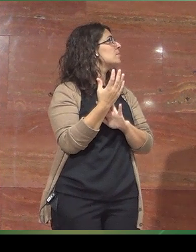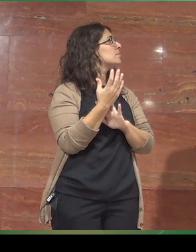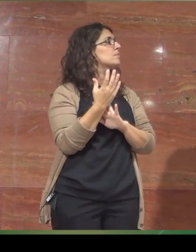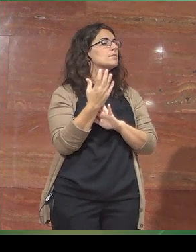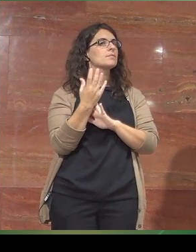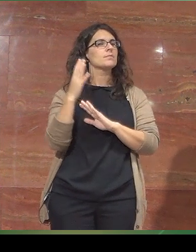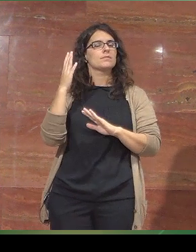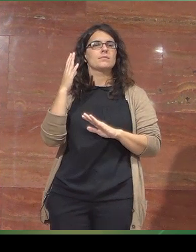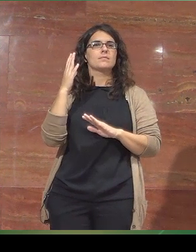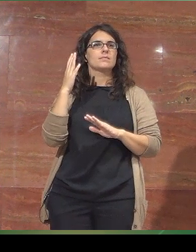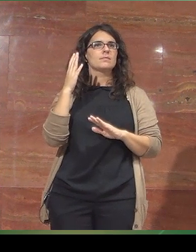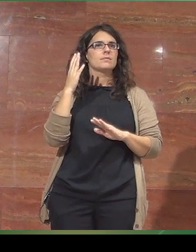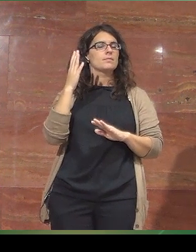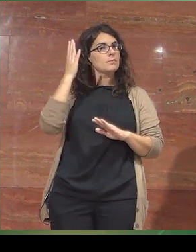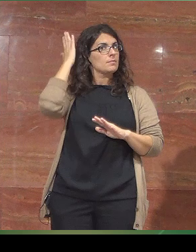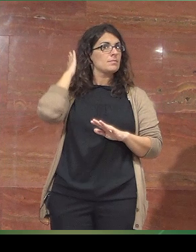place cells die away.